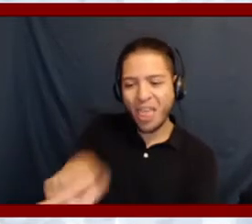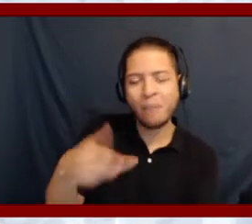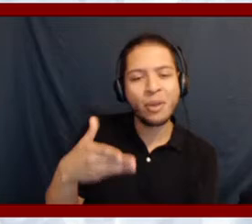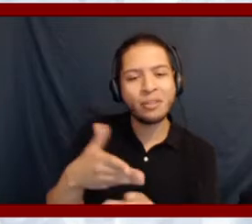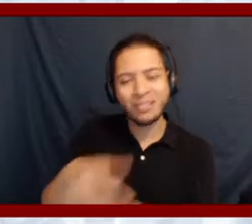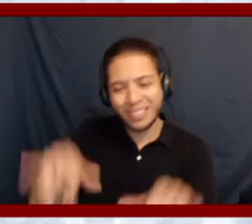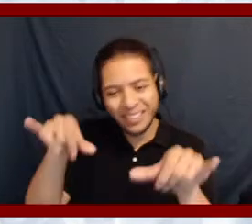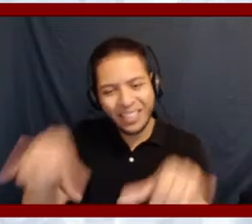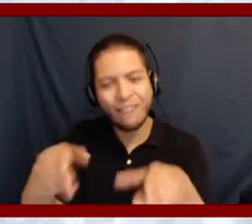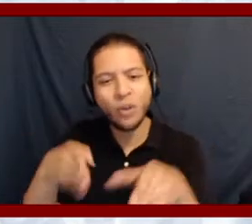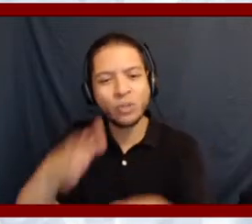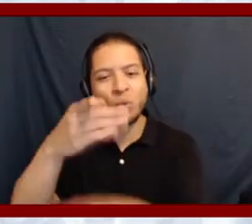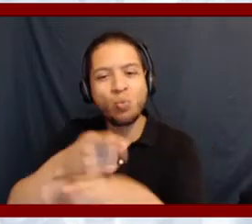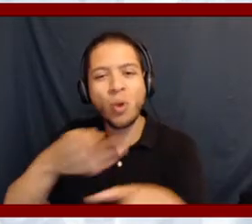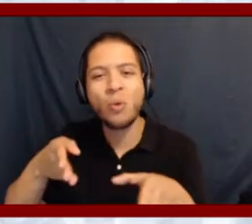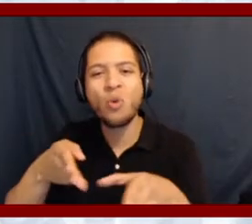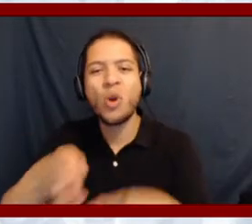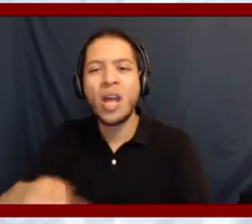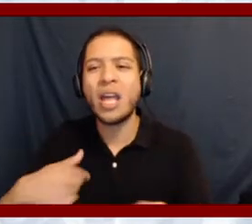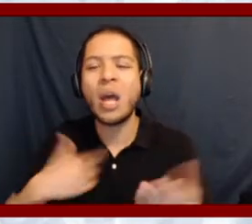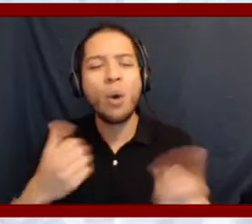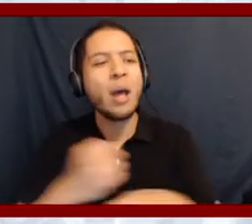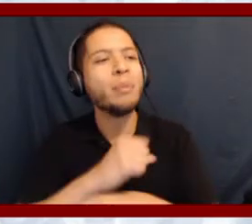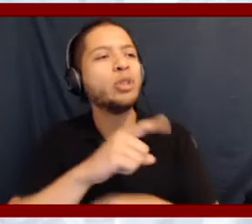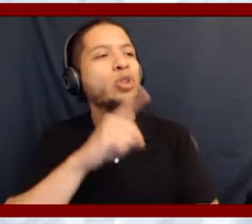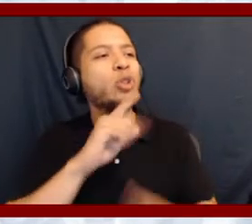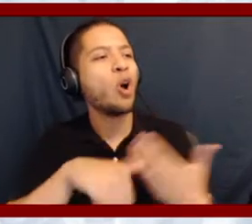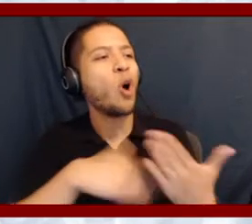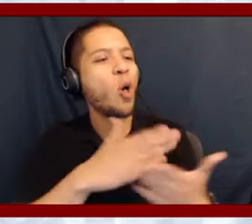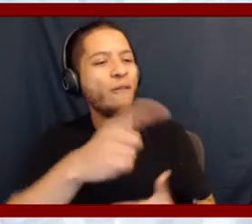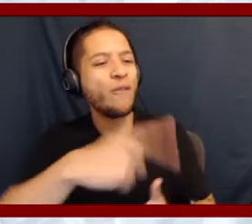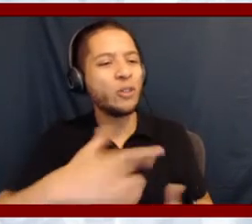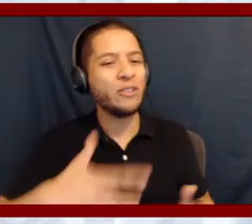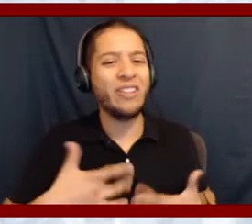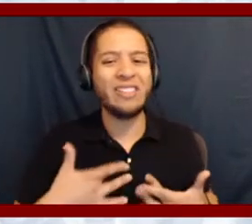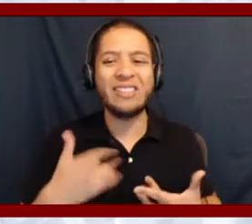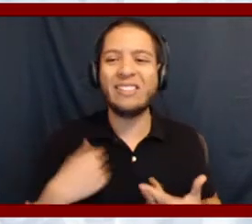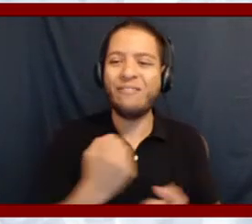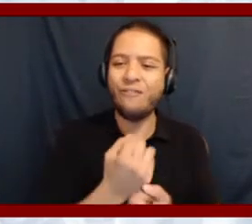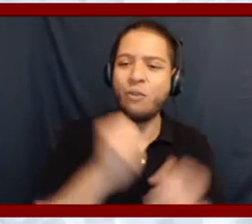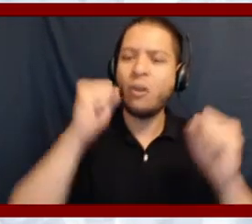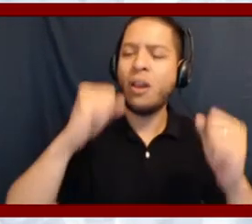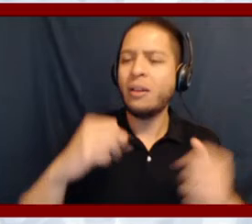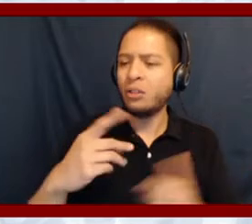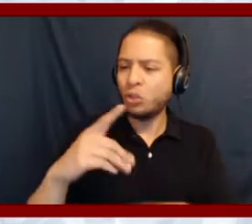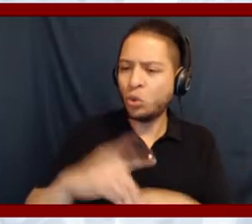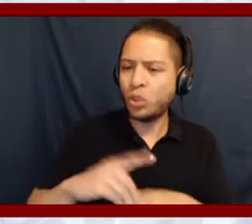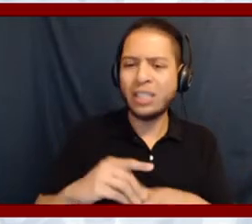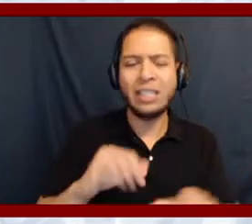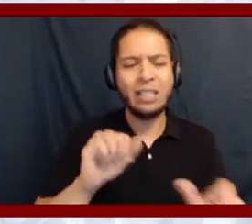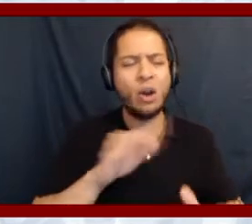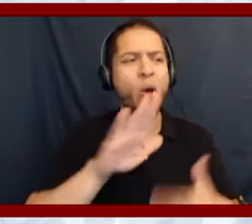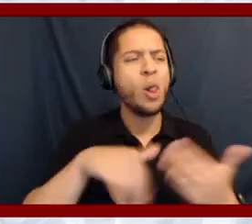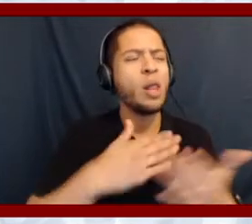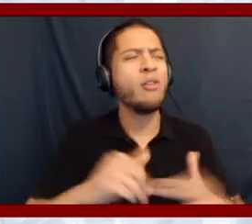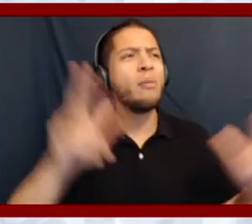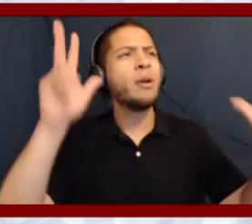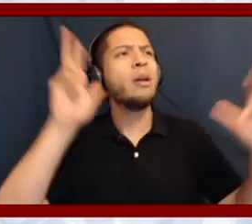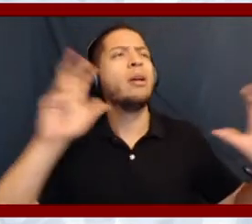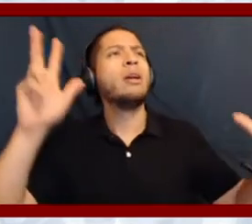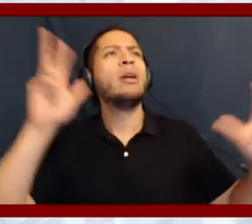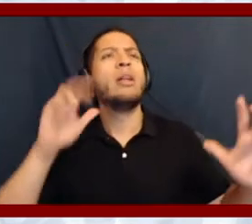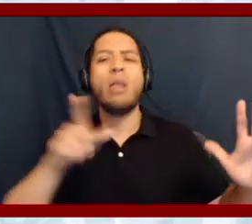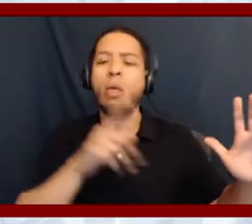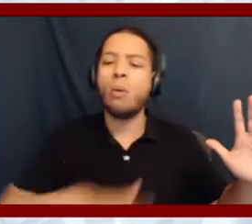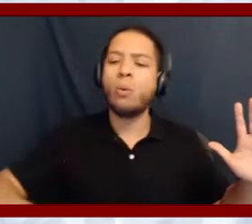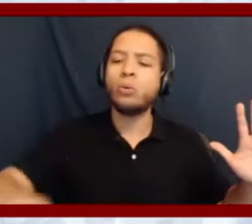and duty to float over life's highway. I would sing for the poor in age when shadows dim their